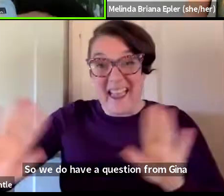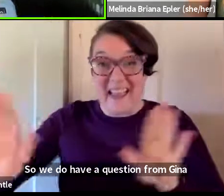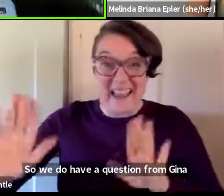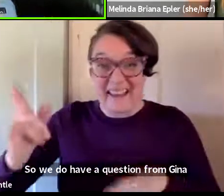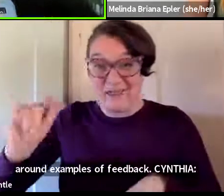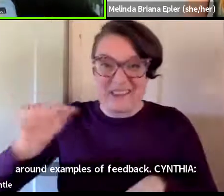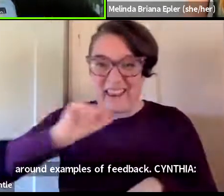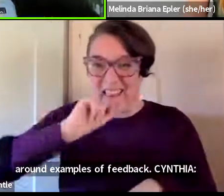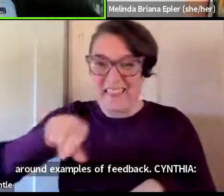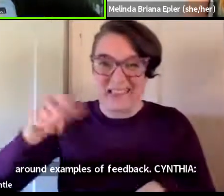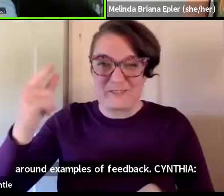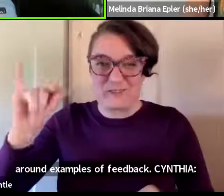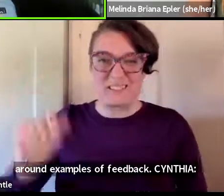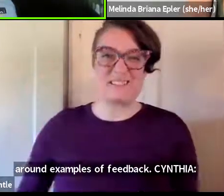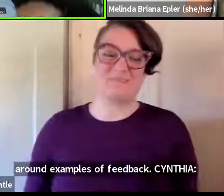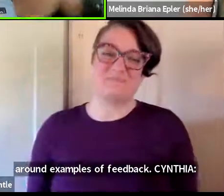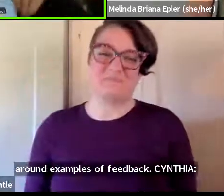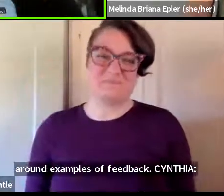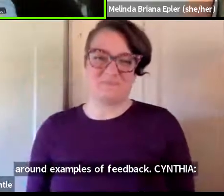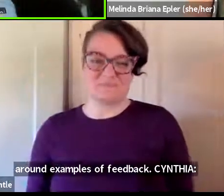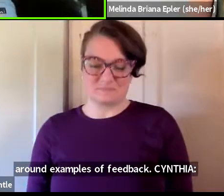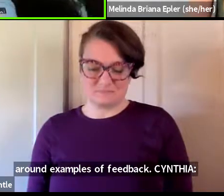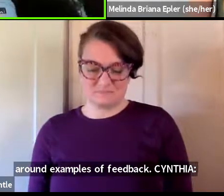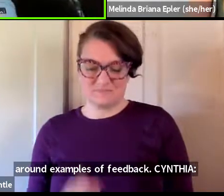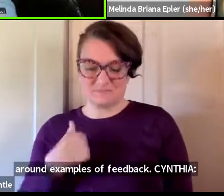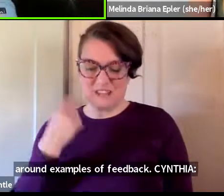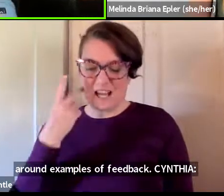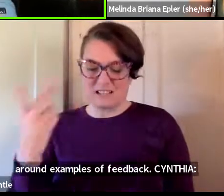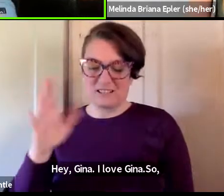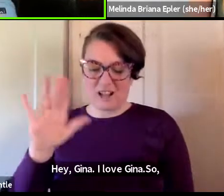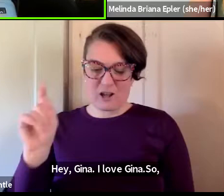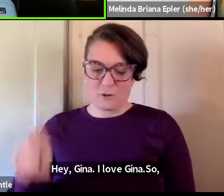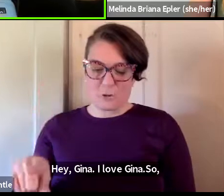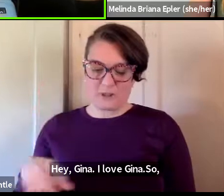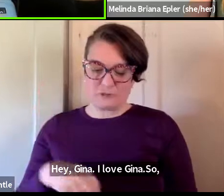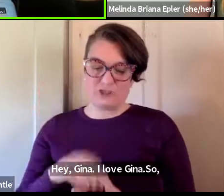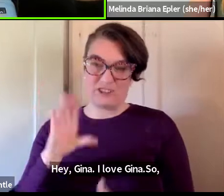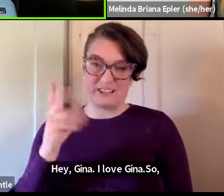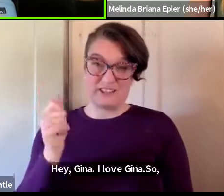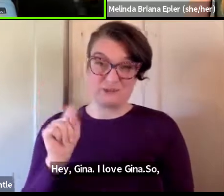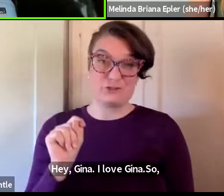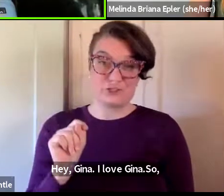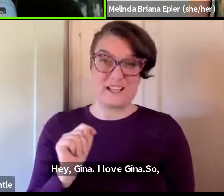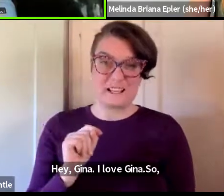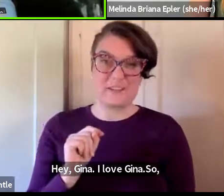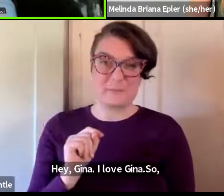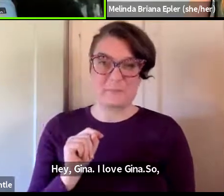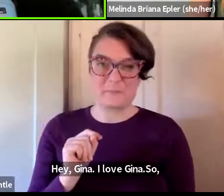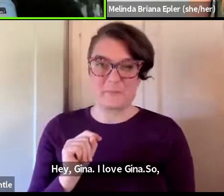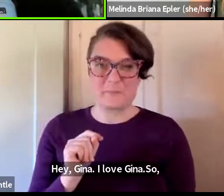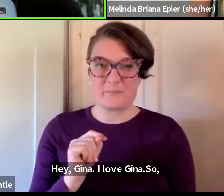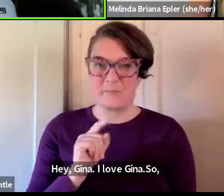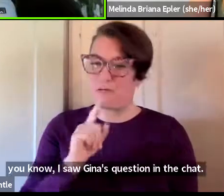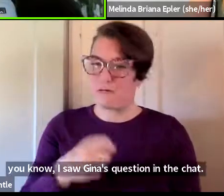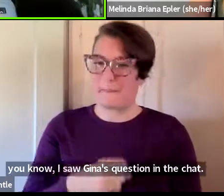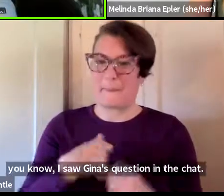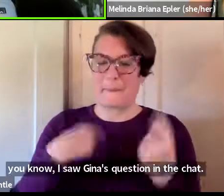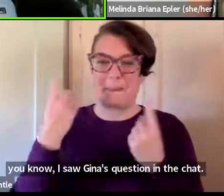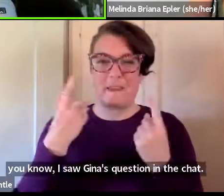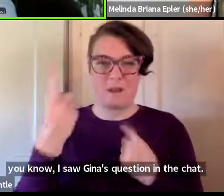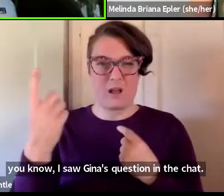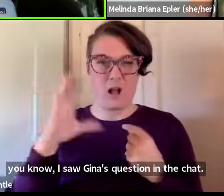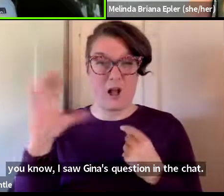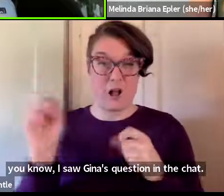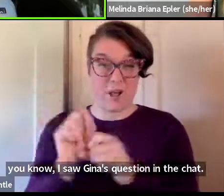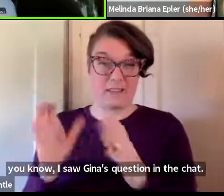Gina. So, I saw Gina's question in the chat, and it really made me think about a colleague